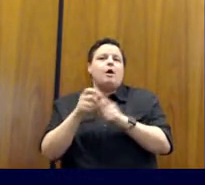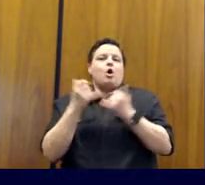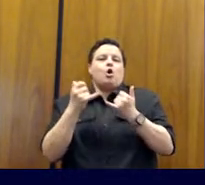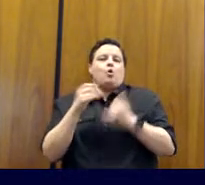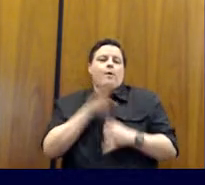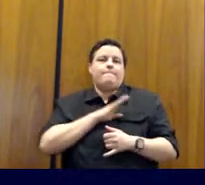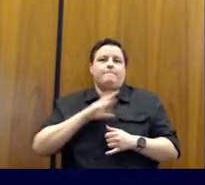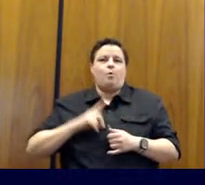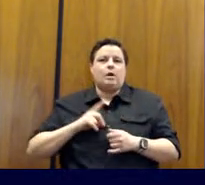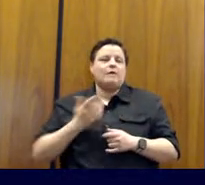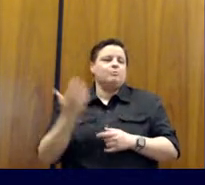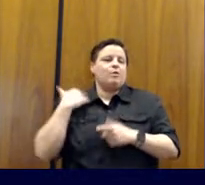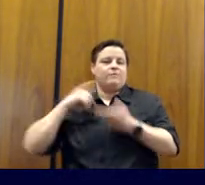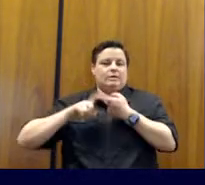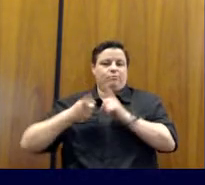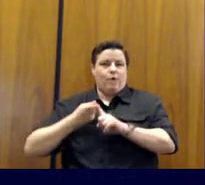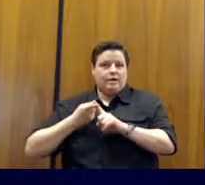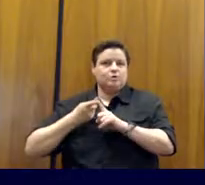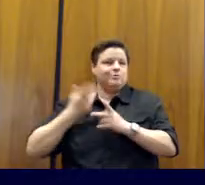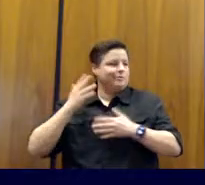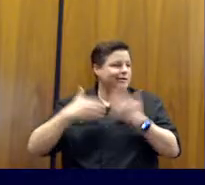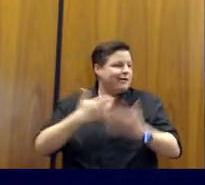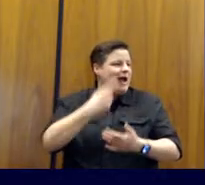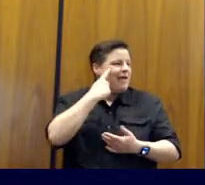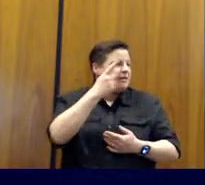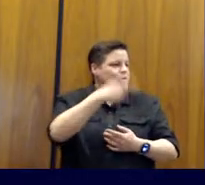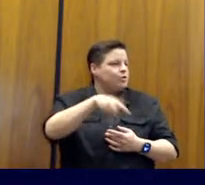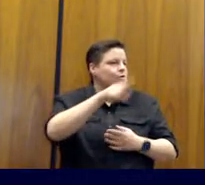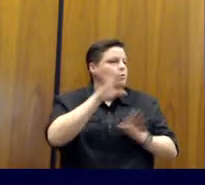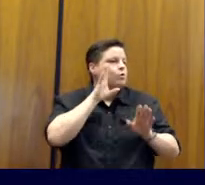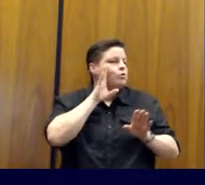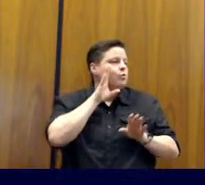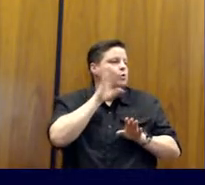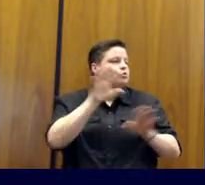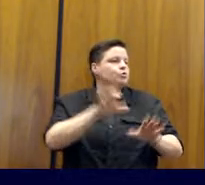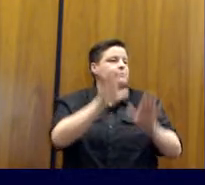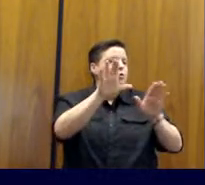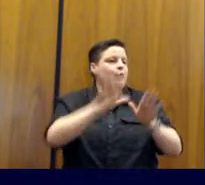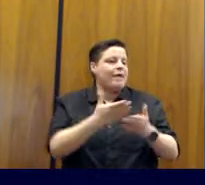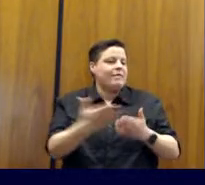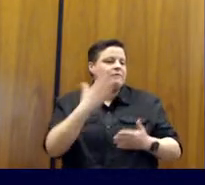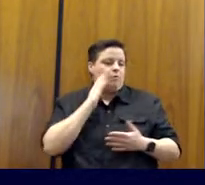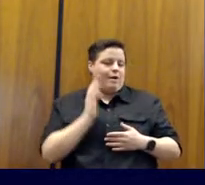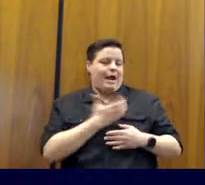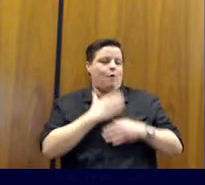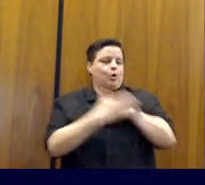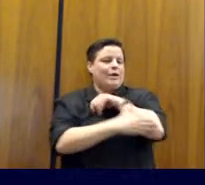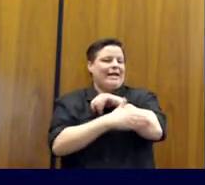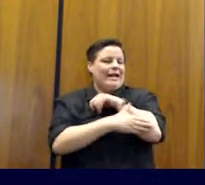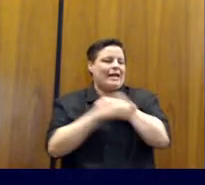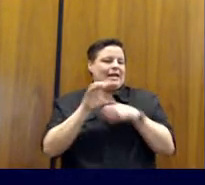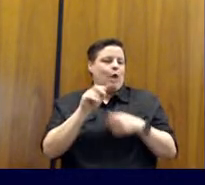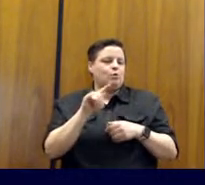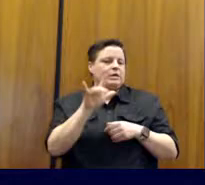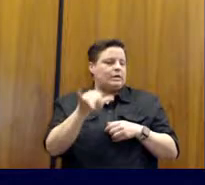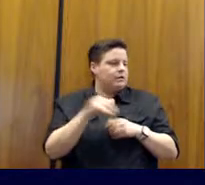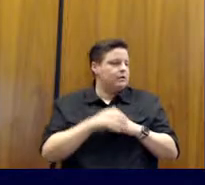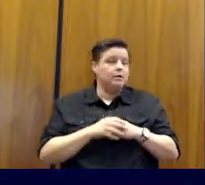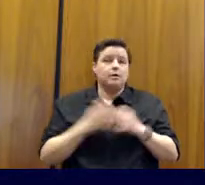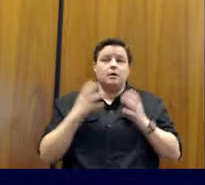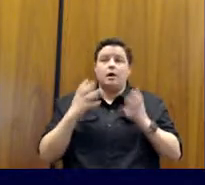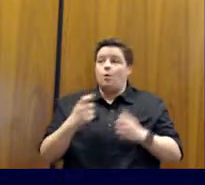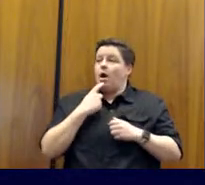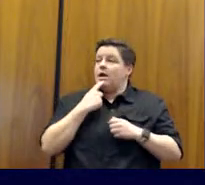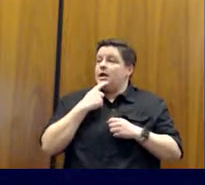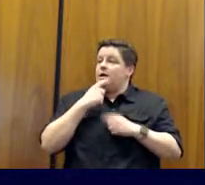previous friendships, what have you, but I think you guys are going to do some great things for our county. I want to say